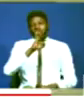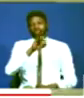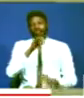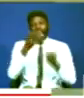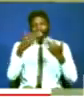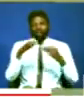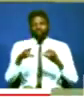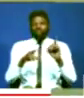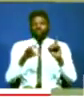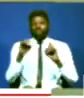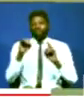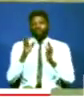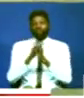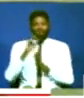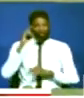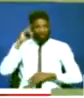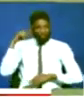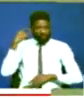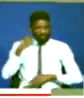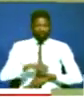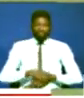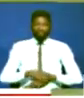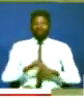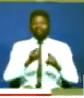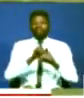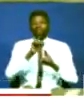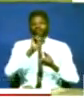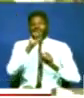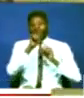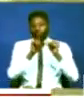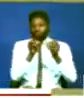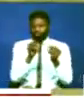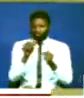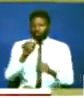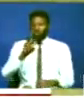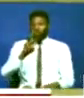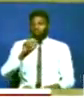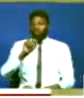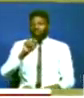humbled Wazito FC 1-0. King Orimwangi, 4 Channel 1 Sports.